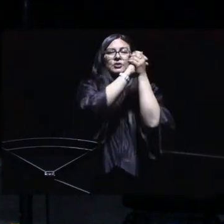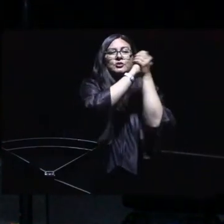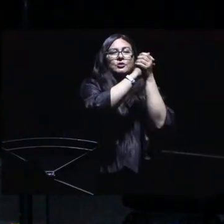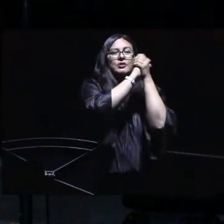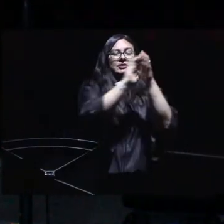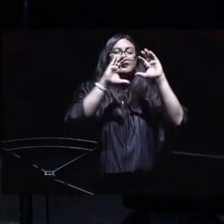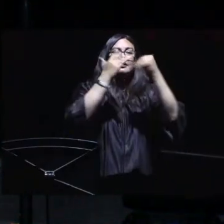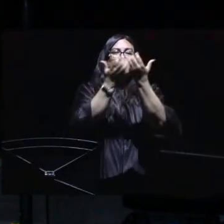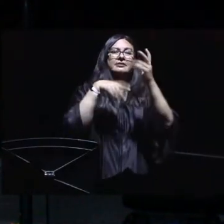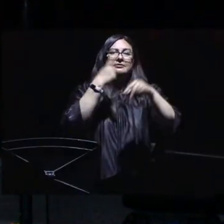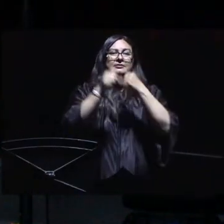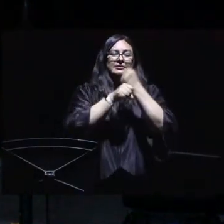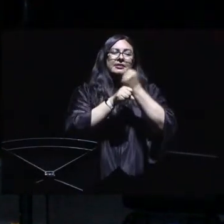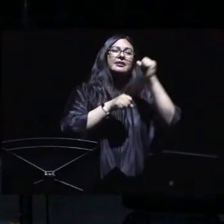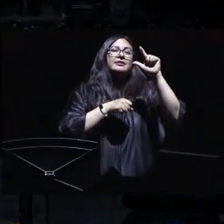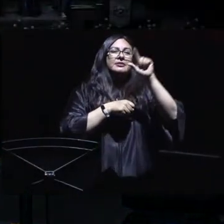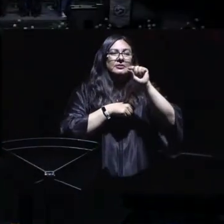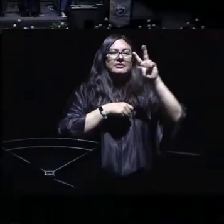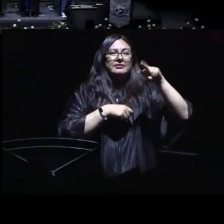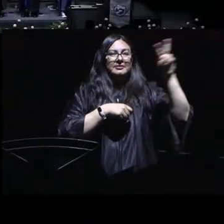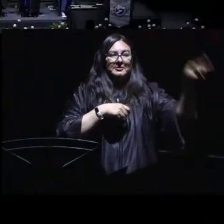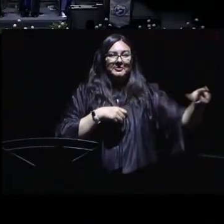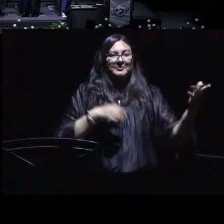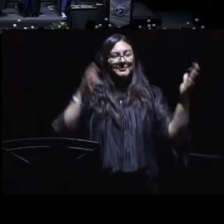Congratulations, class of 2022.